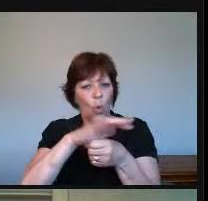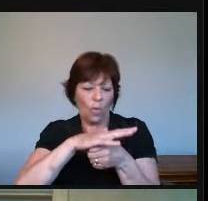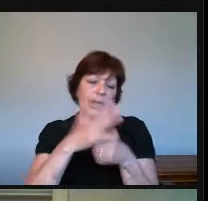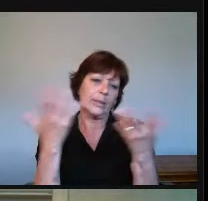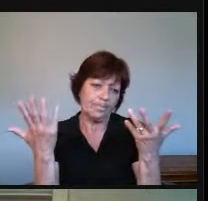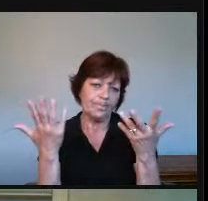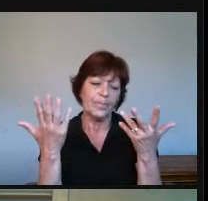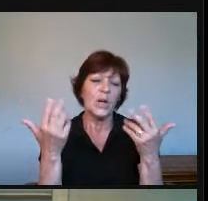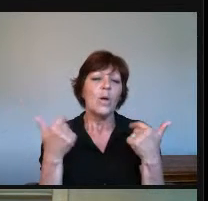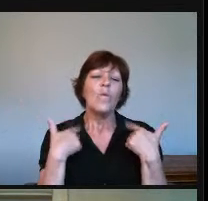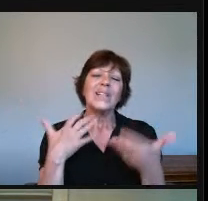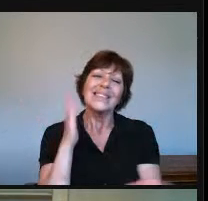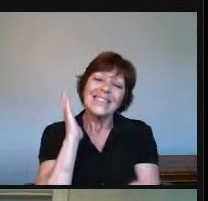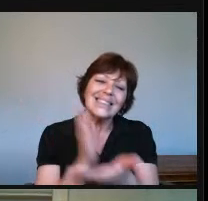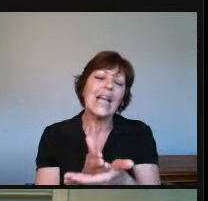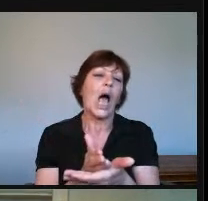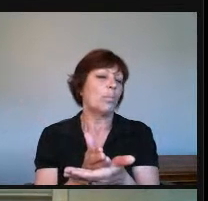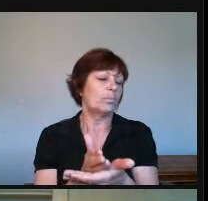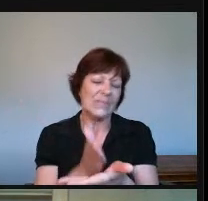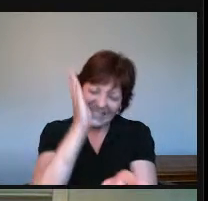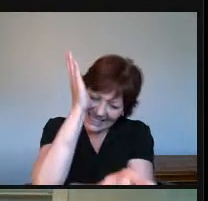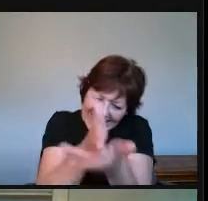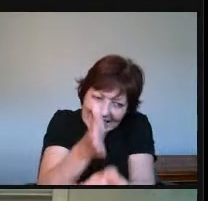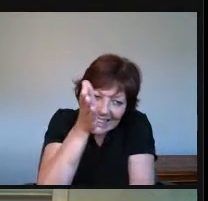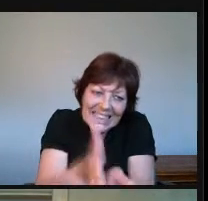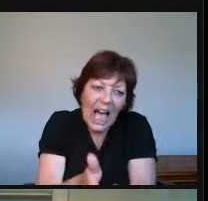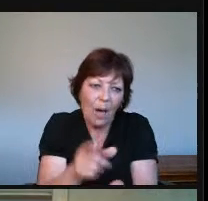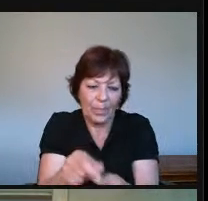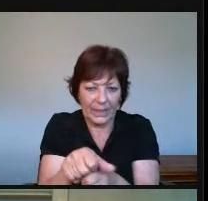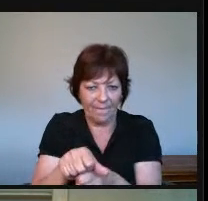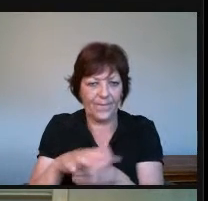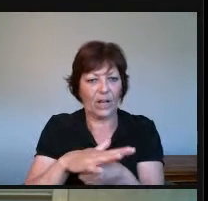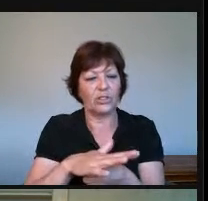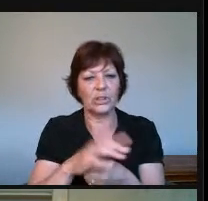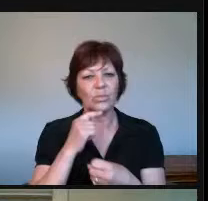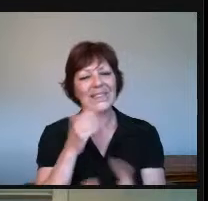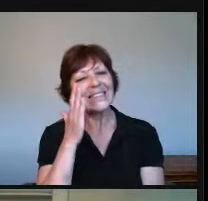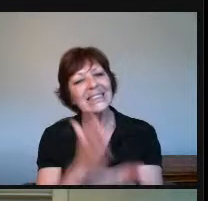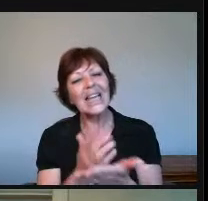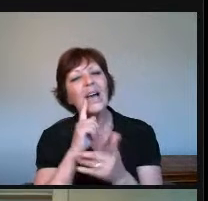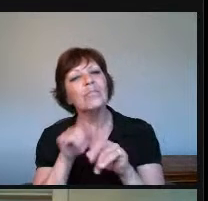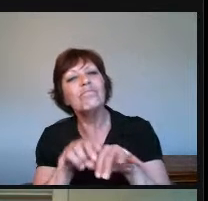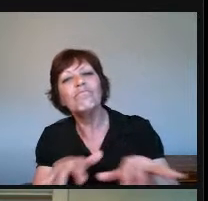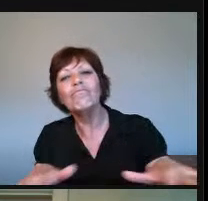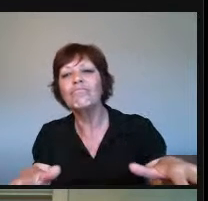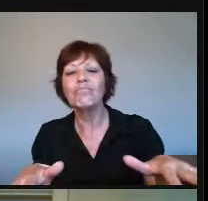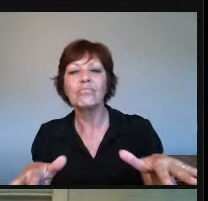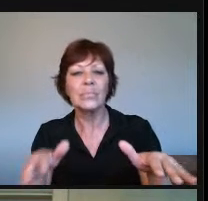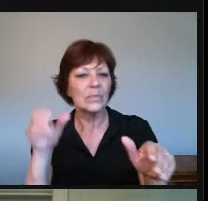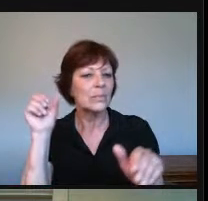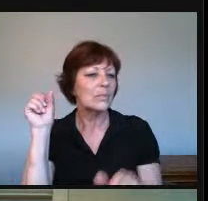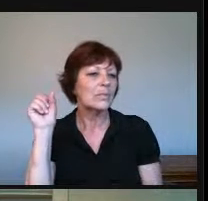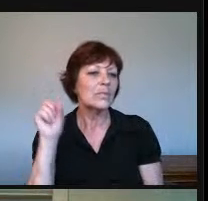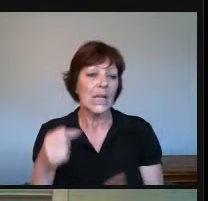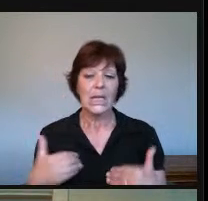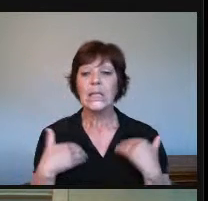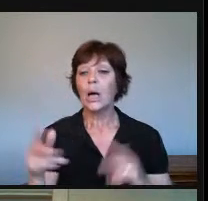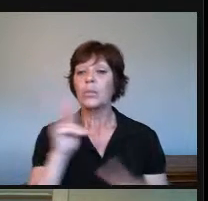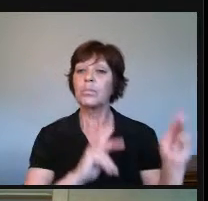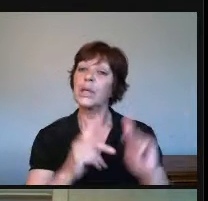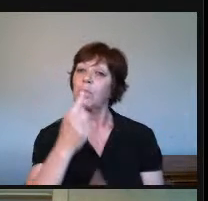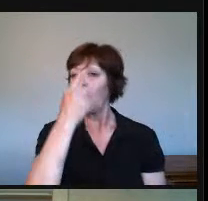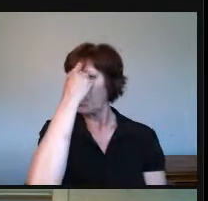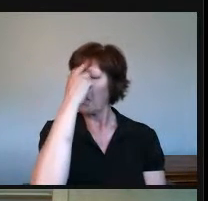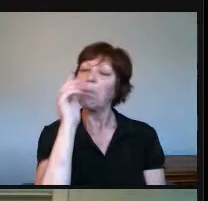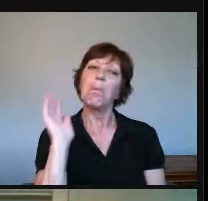So we want to stop this virus dead in its tracks. We want it to stop it from circulating, because even though young people think they